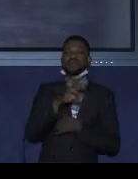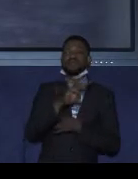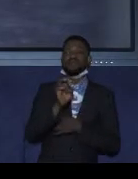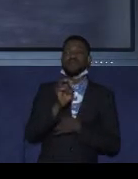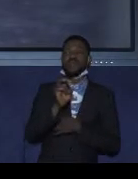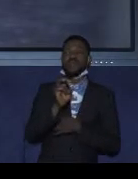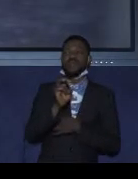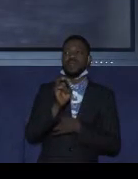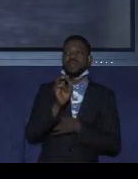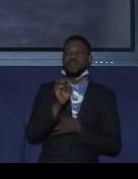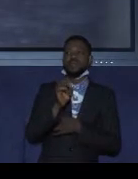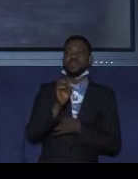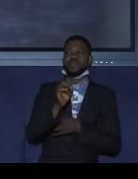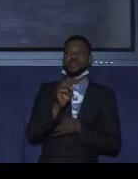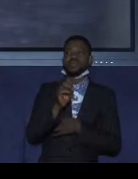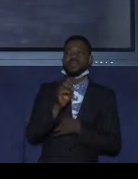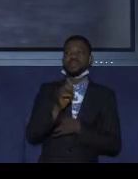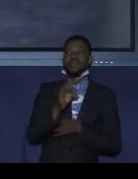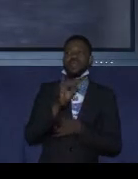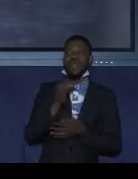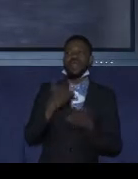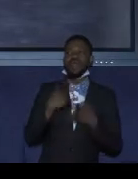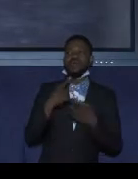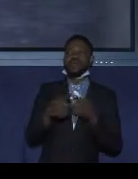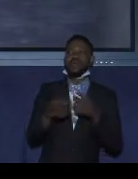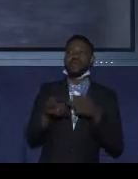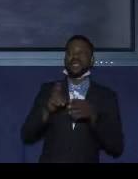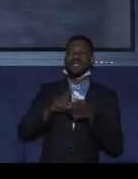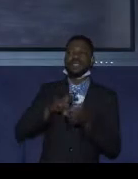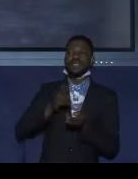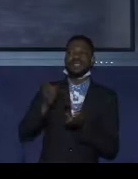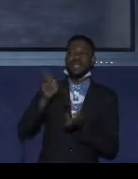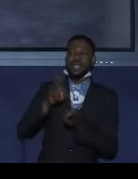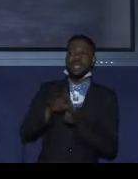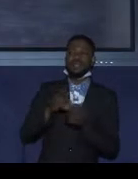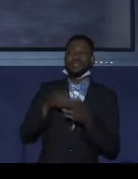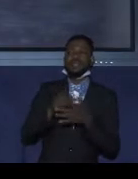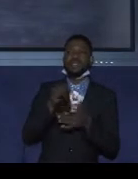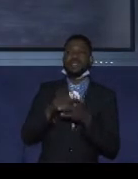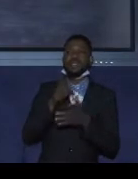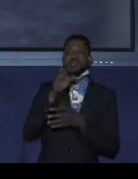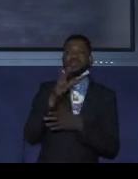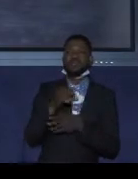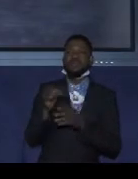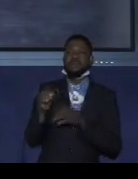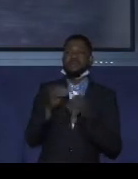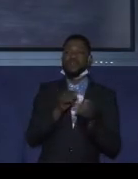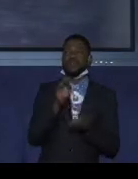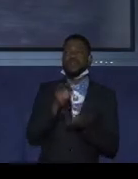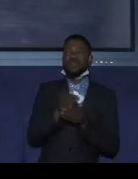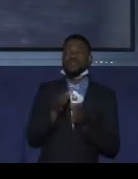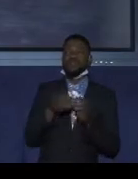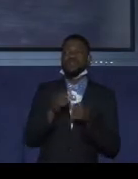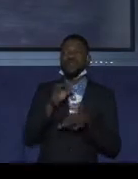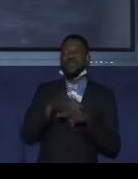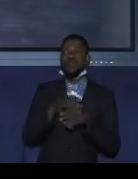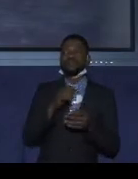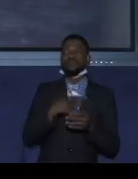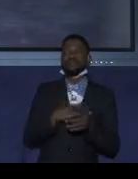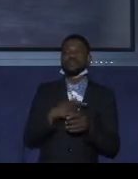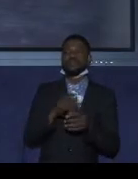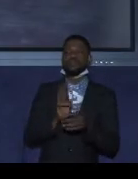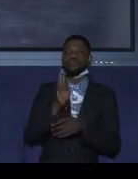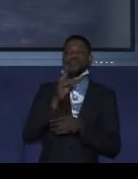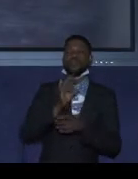230 milliliters, this one is reducing. I will have to reduce this one in the same ratio, and that is putting the smaller number on top. Now I